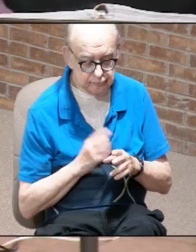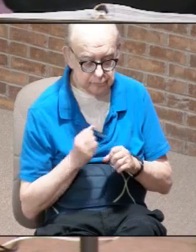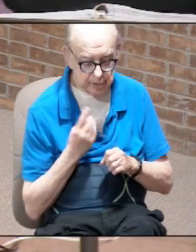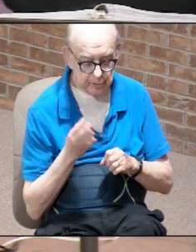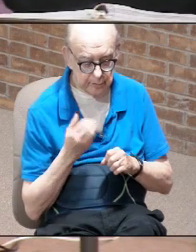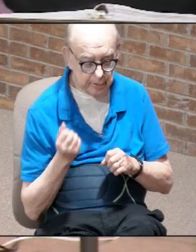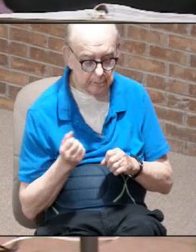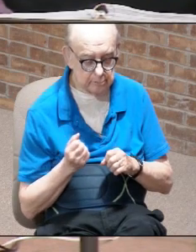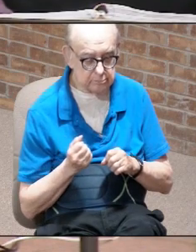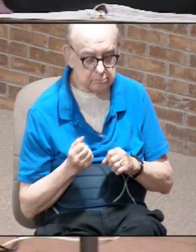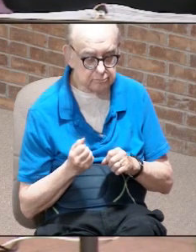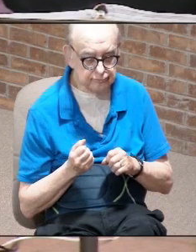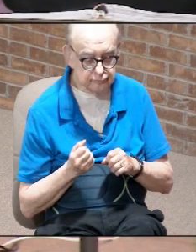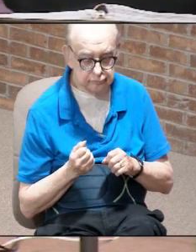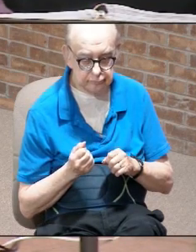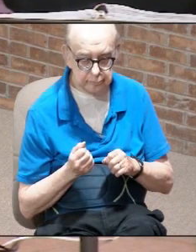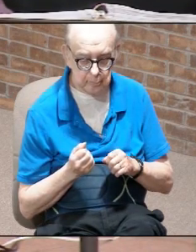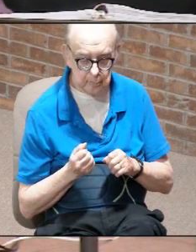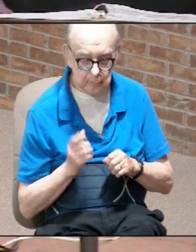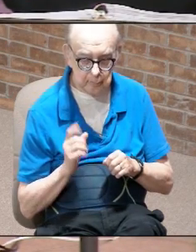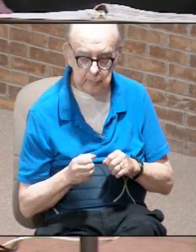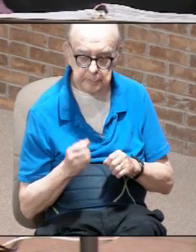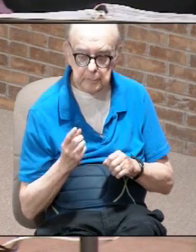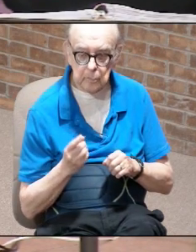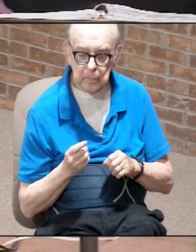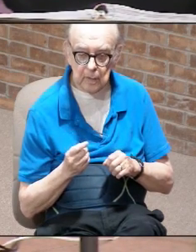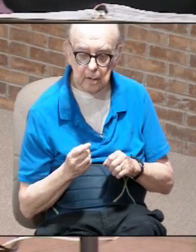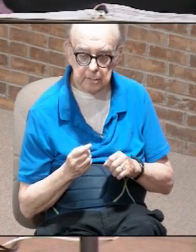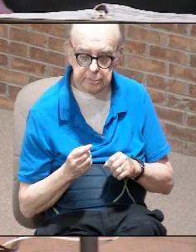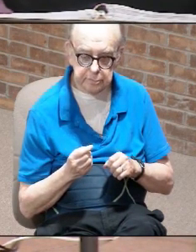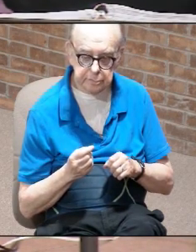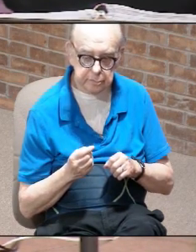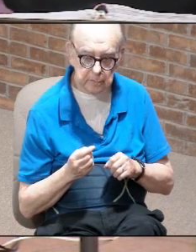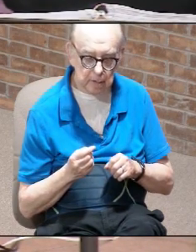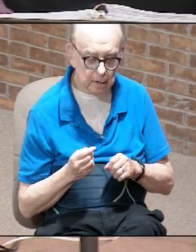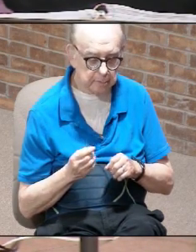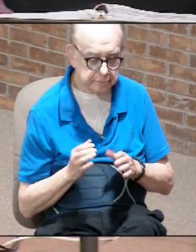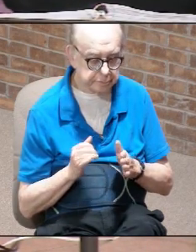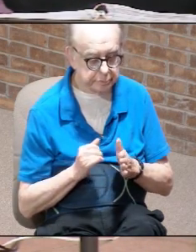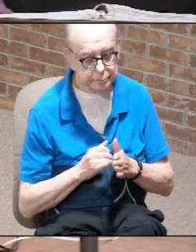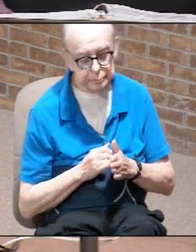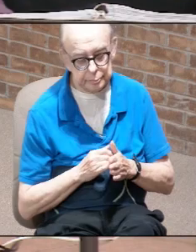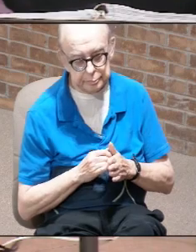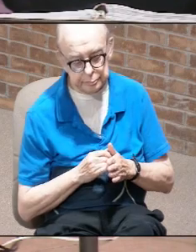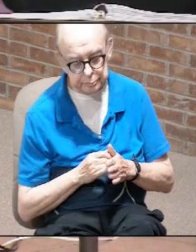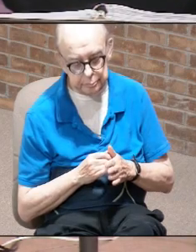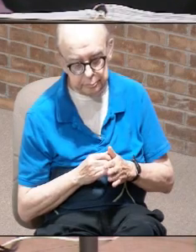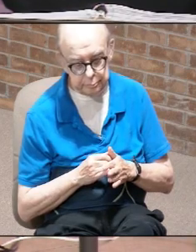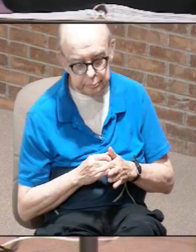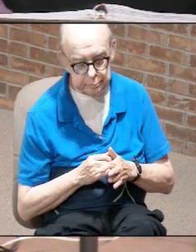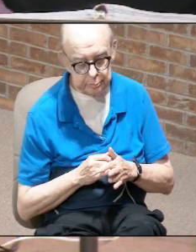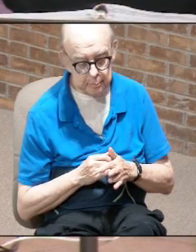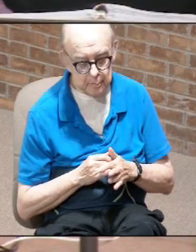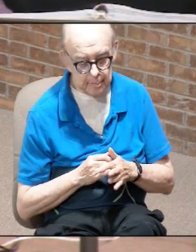forget. So, you need to understand something, and that is this.